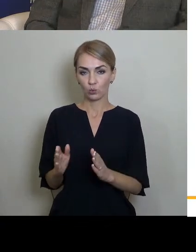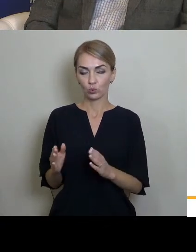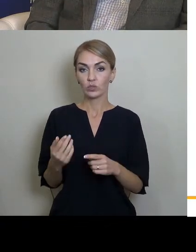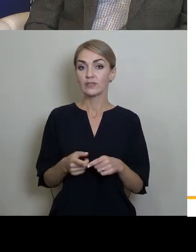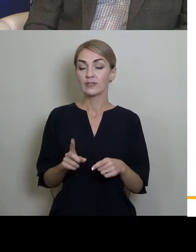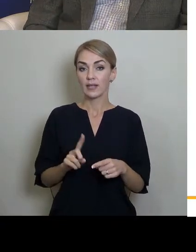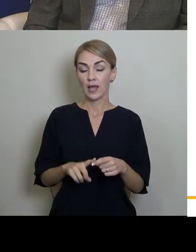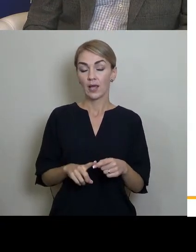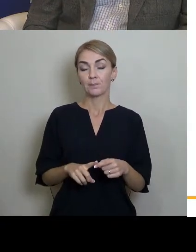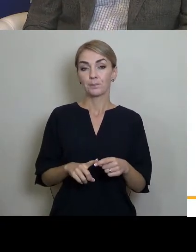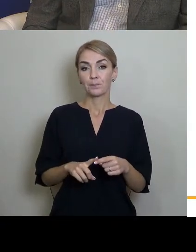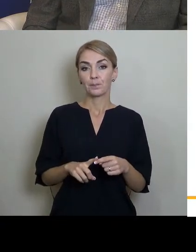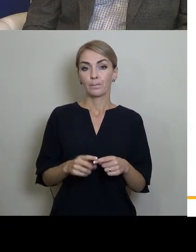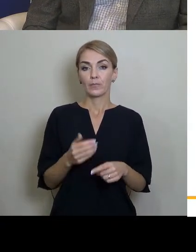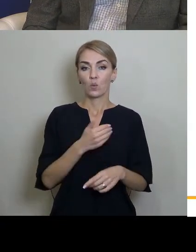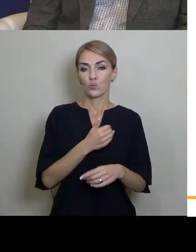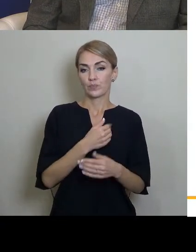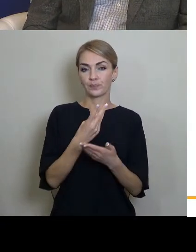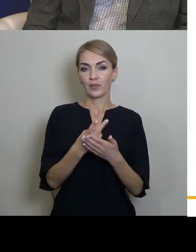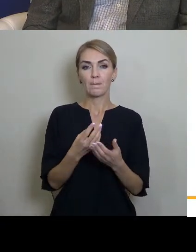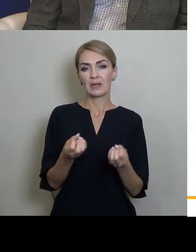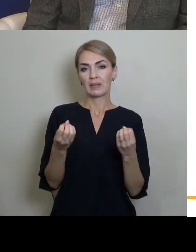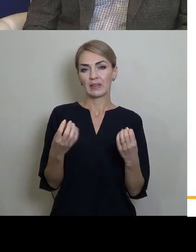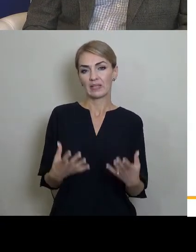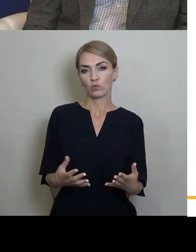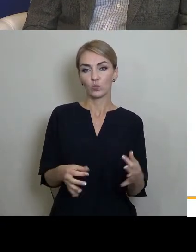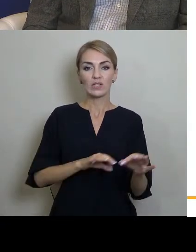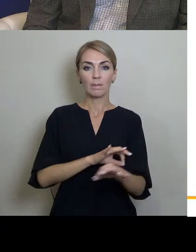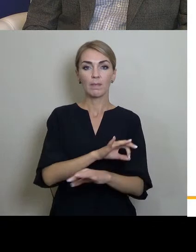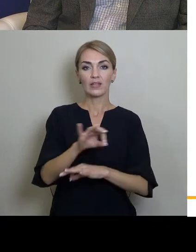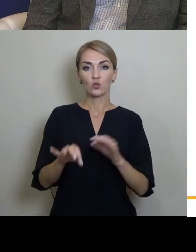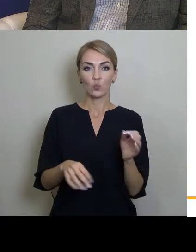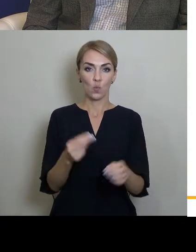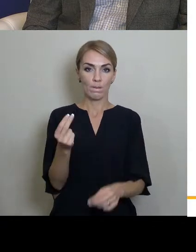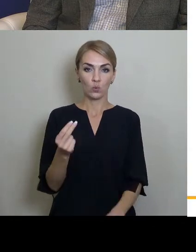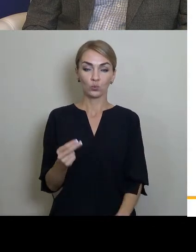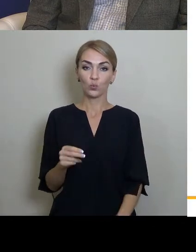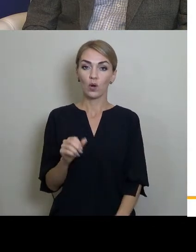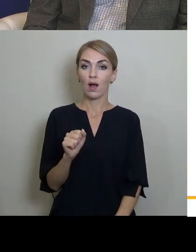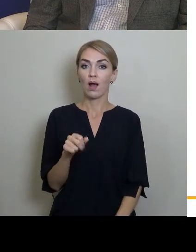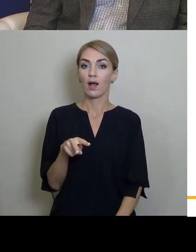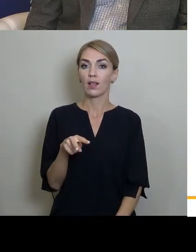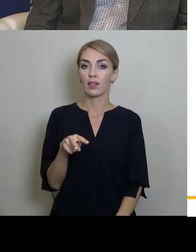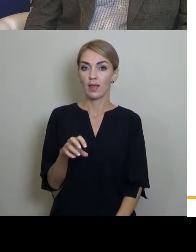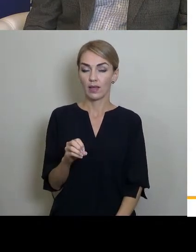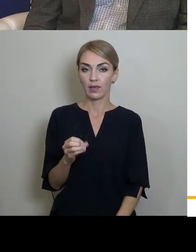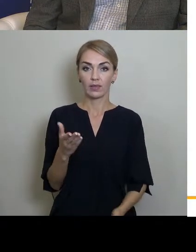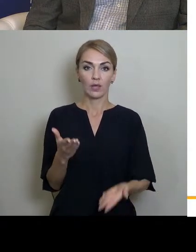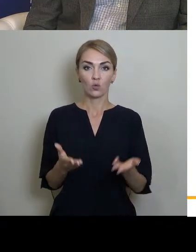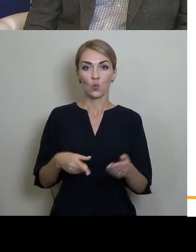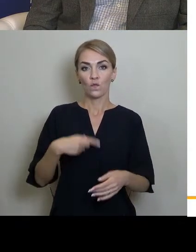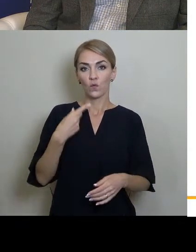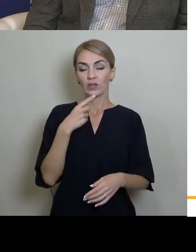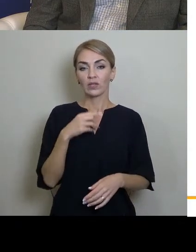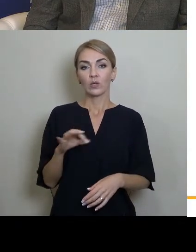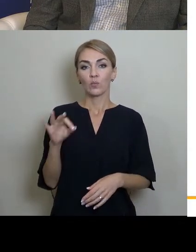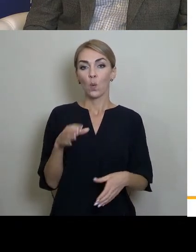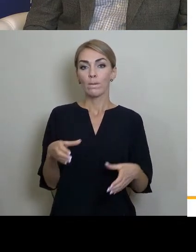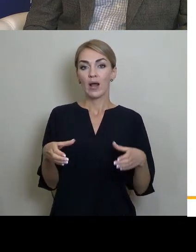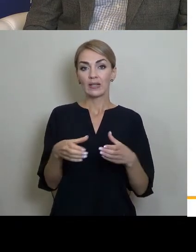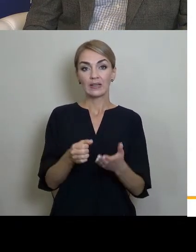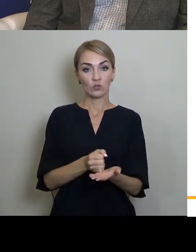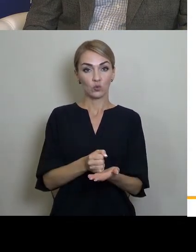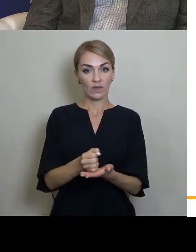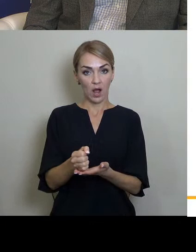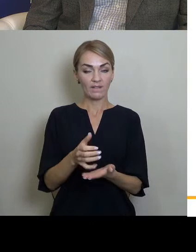accordance with the proportional system. I would like to demonstrate a very simple drawing. But if we are